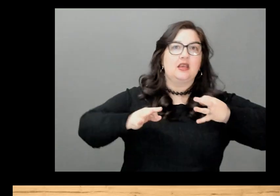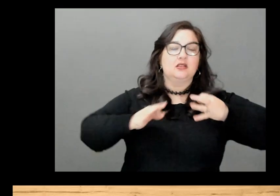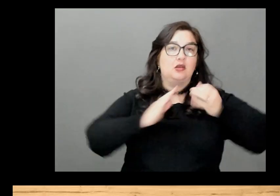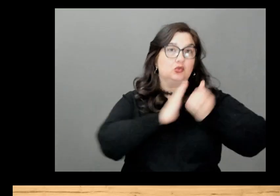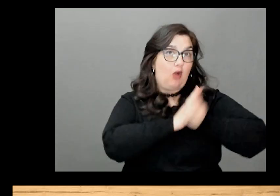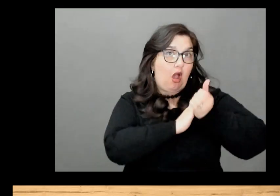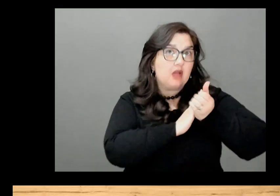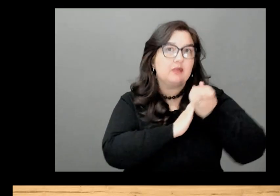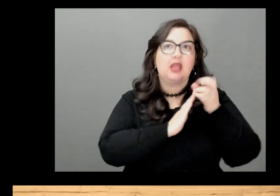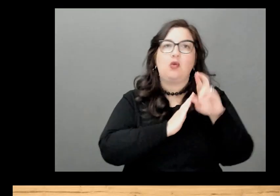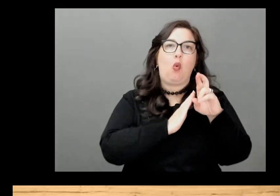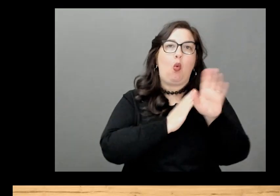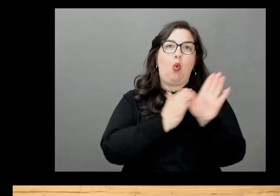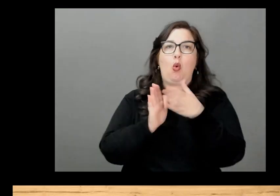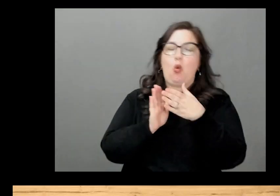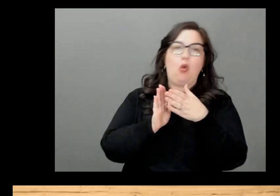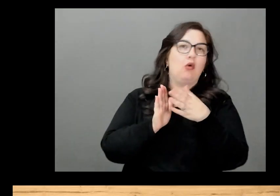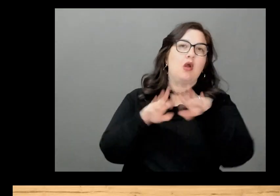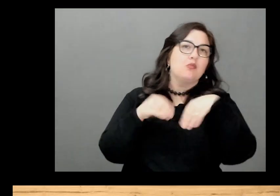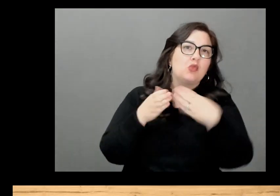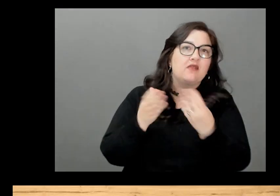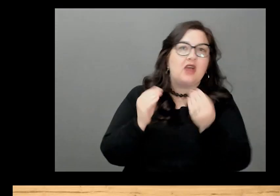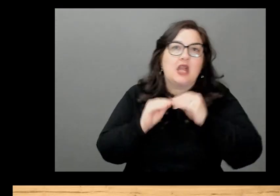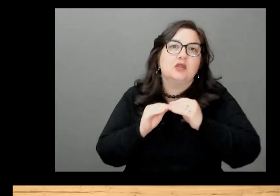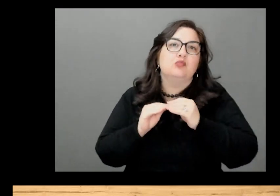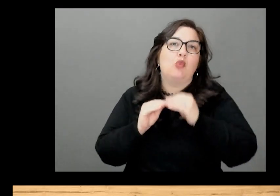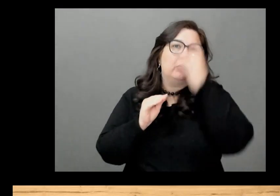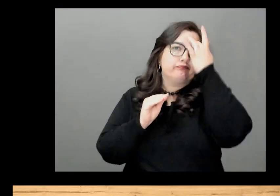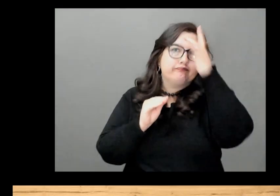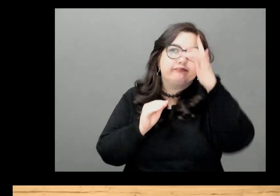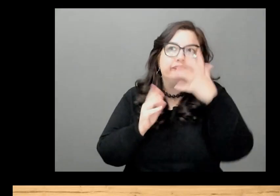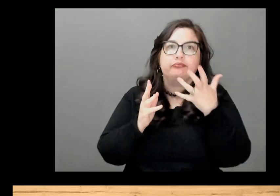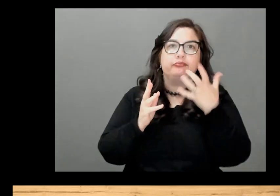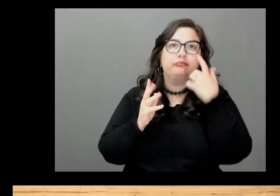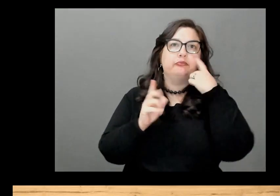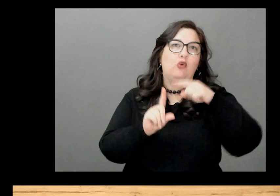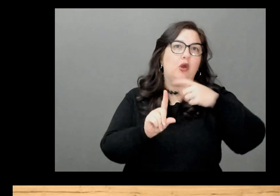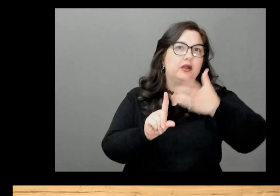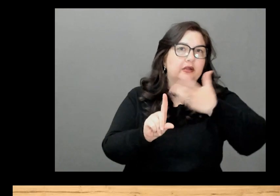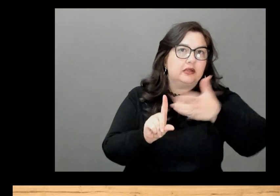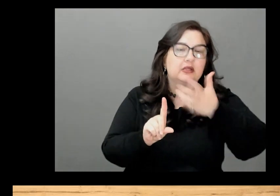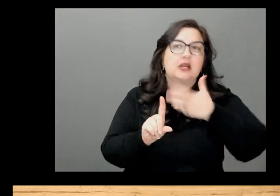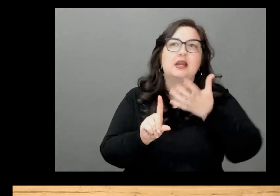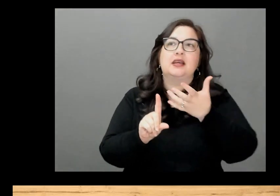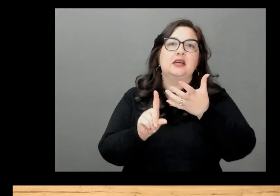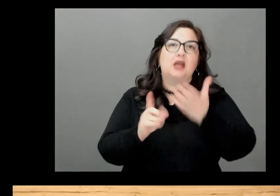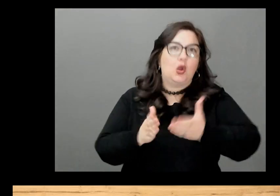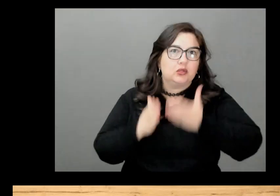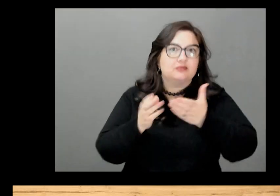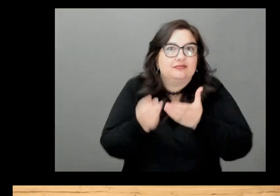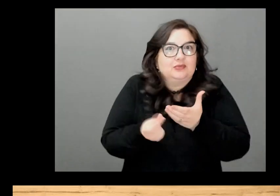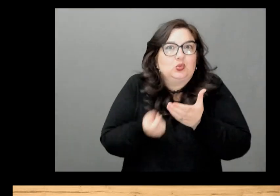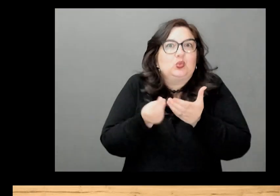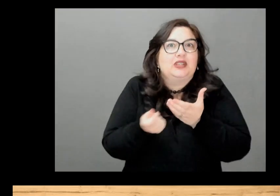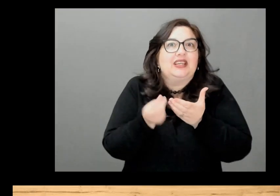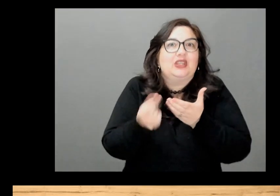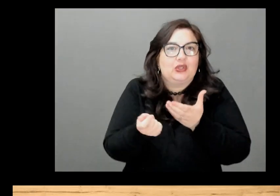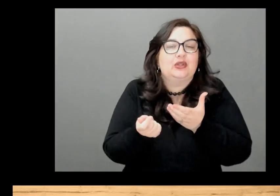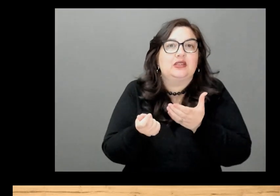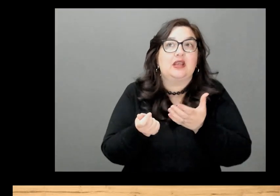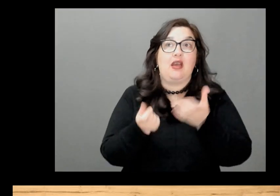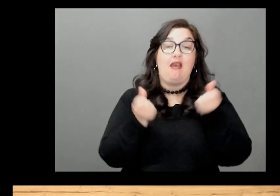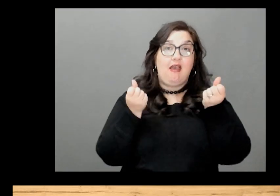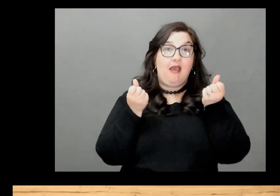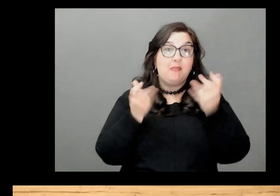decisions or be able to just provide more intelligence to the human to make their action quicker. And then in many cases